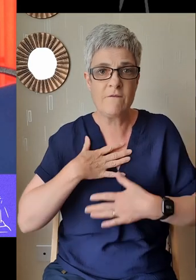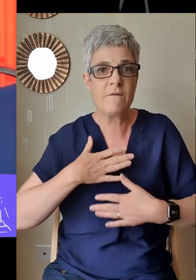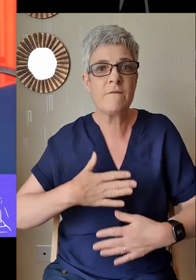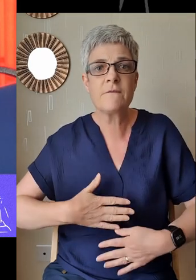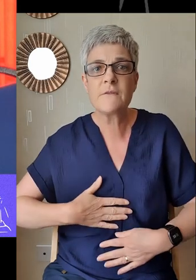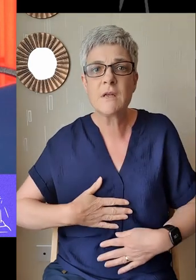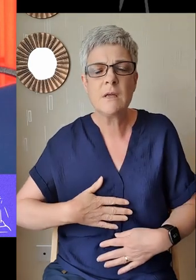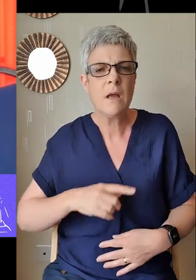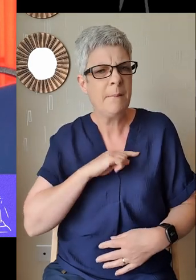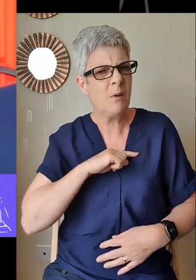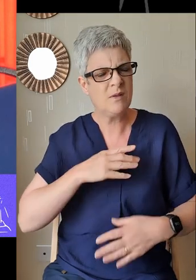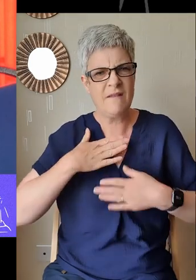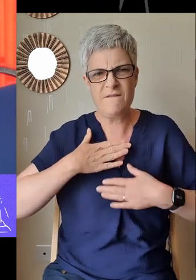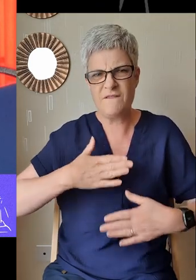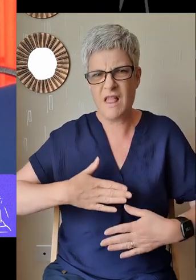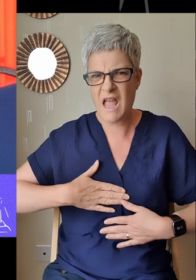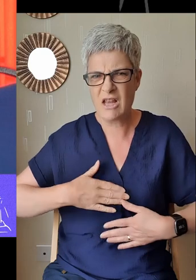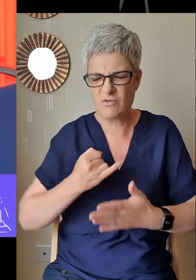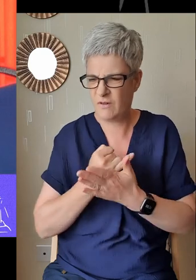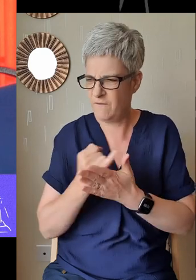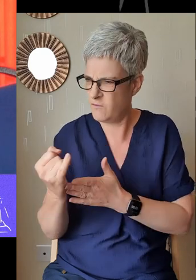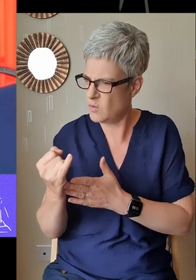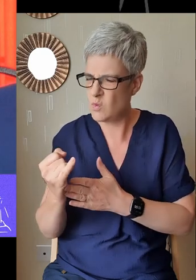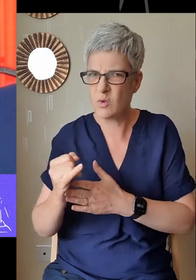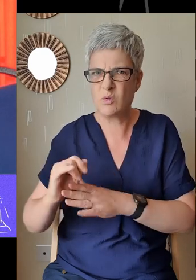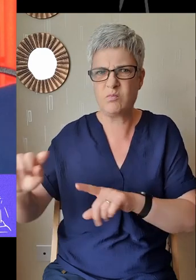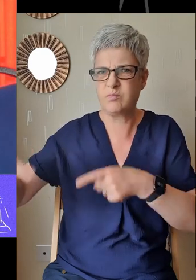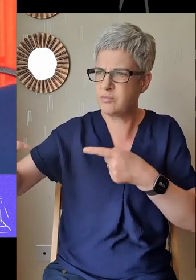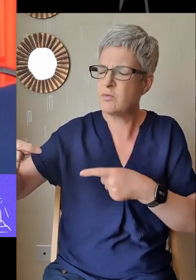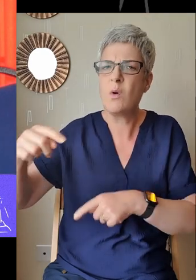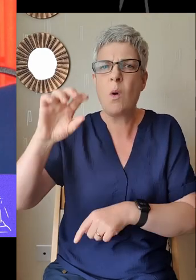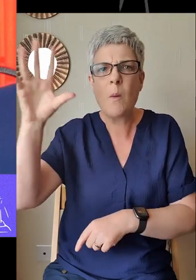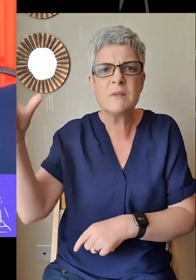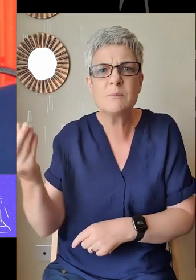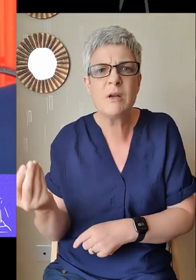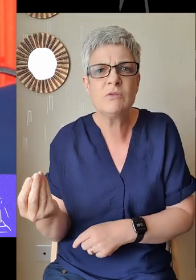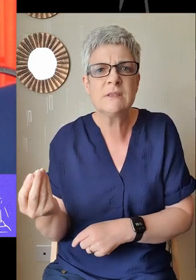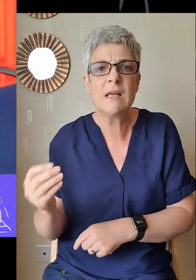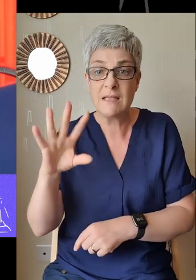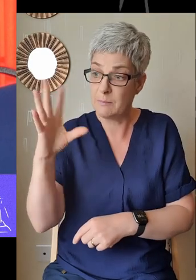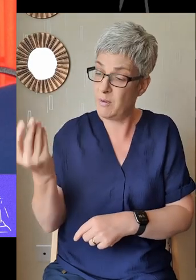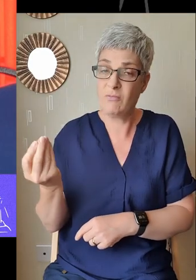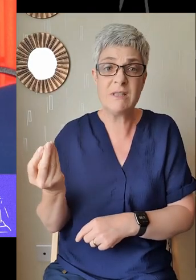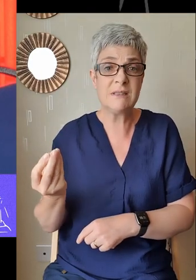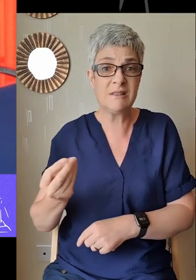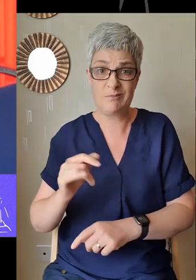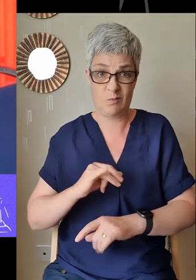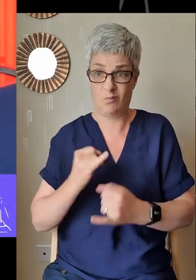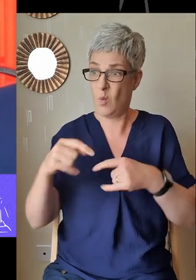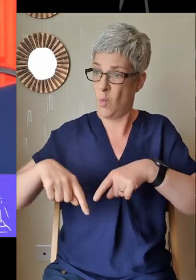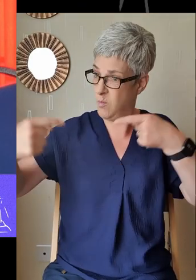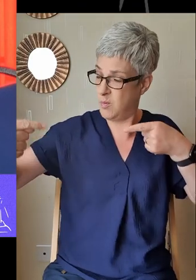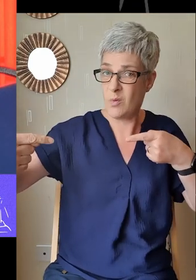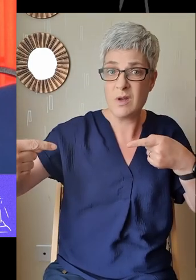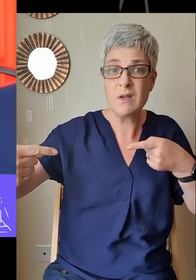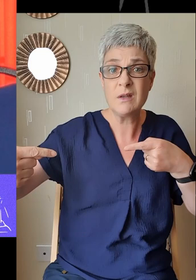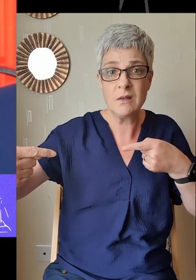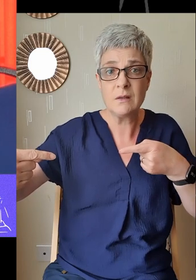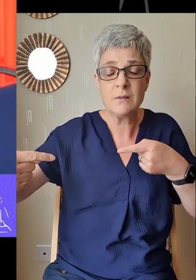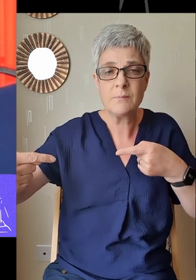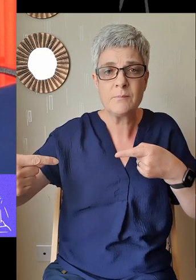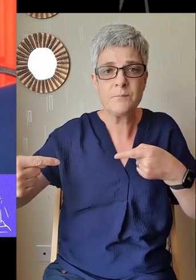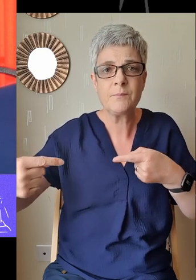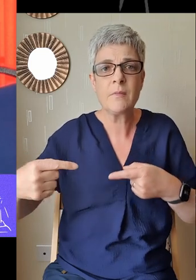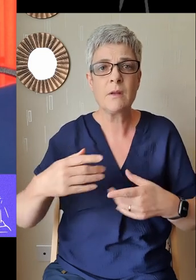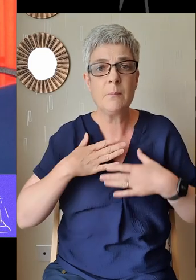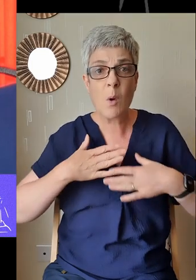For the flesh denies what is contrary to the Spirit, and the Spirit what is contrary to the flesh. They are in conflict with each other, so